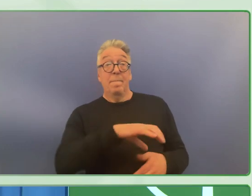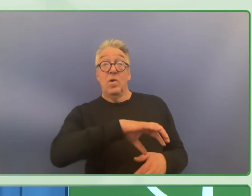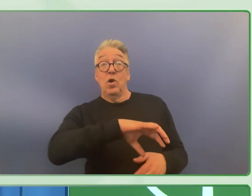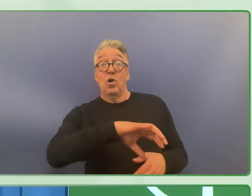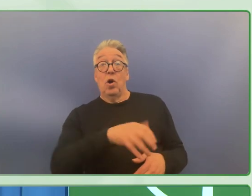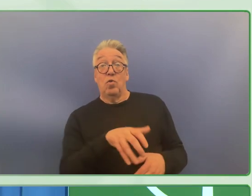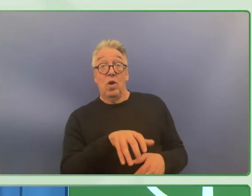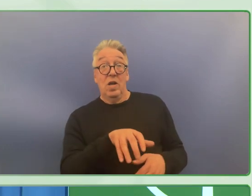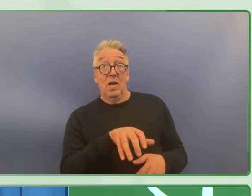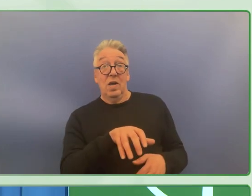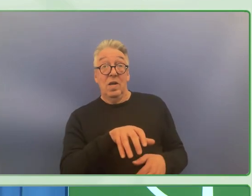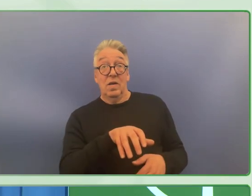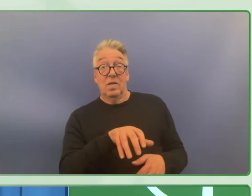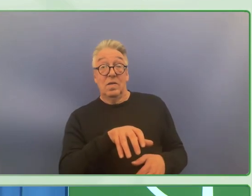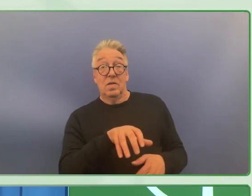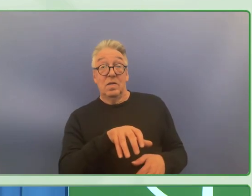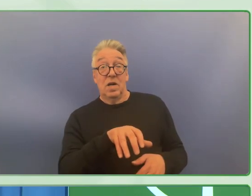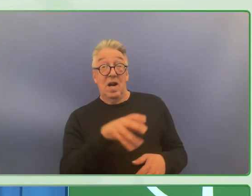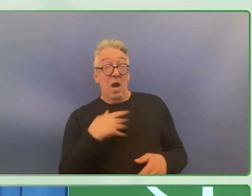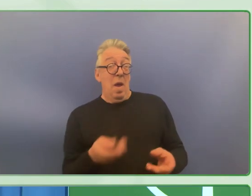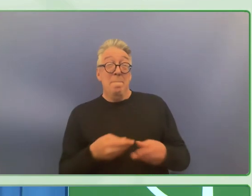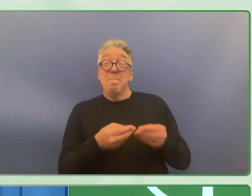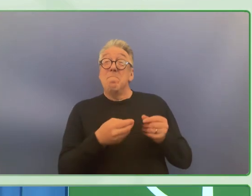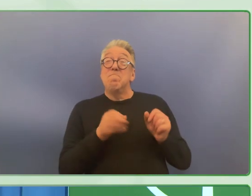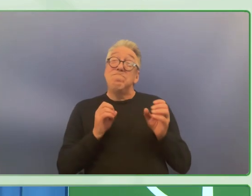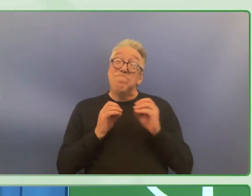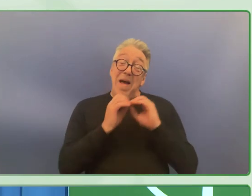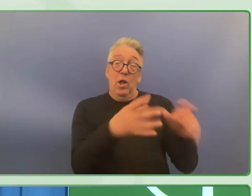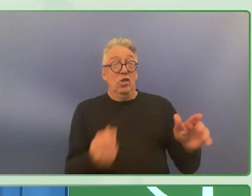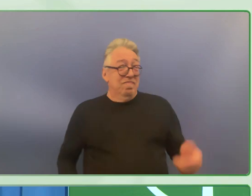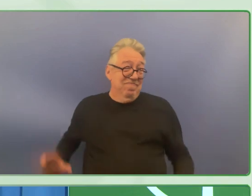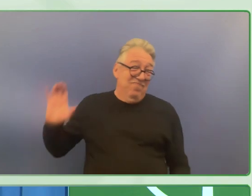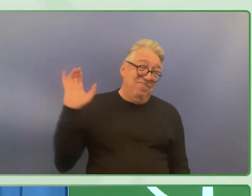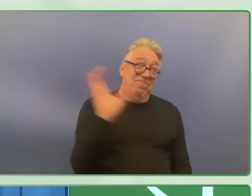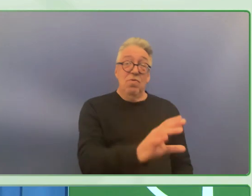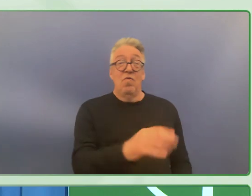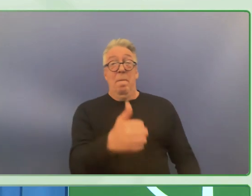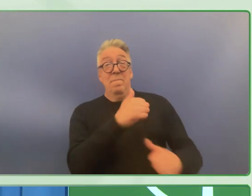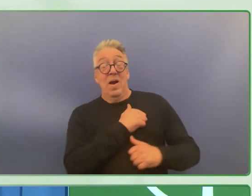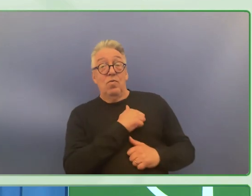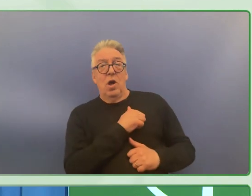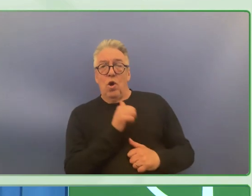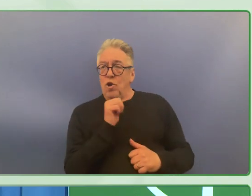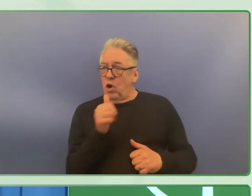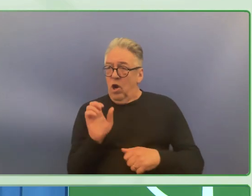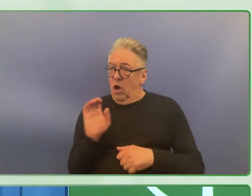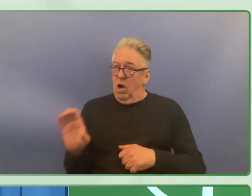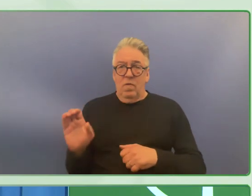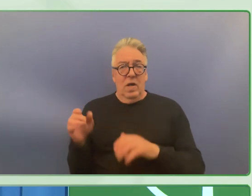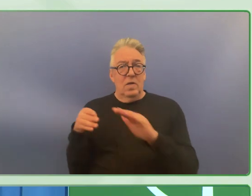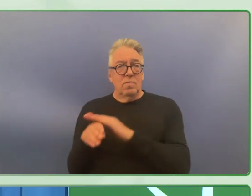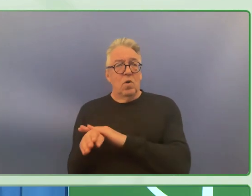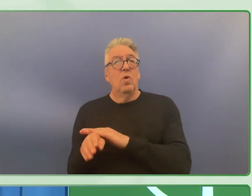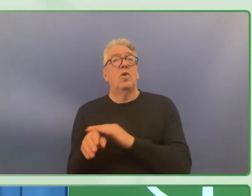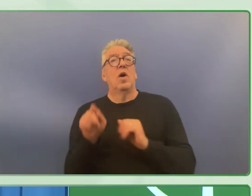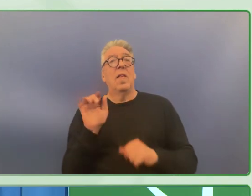war on poverty. This is why I founded TOM, which stands for Tikkun Olam